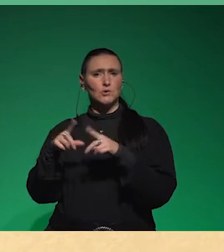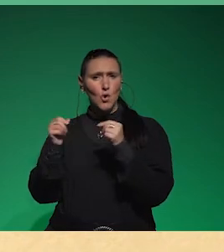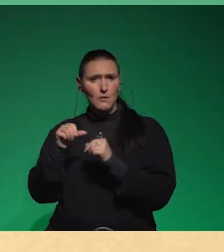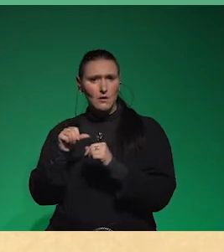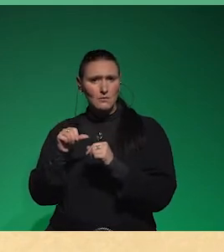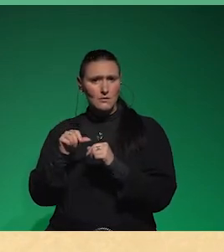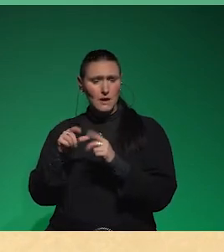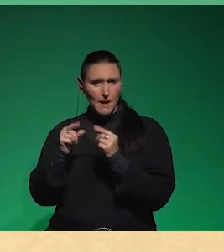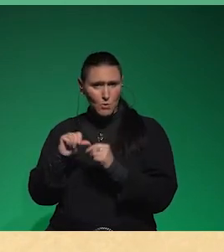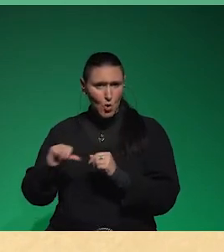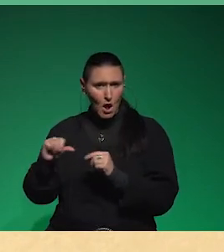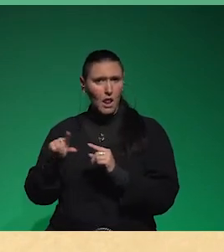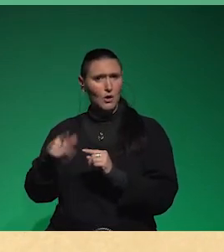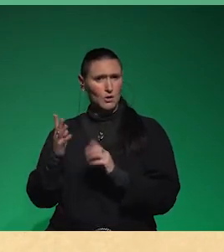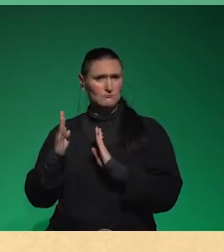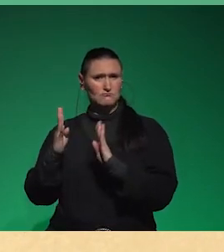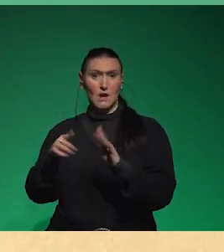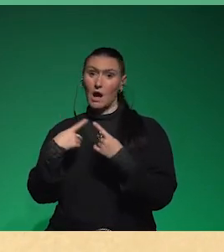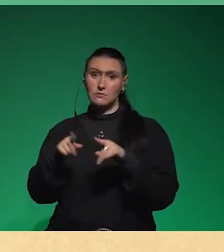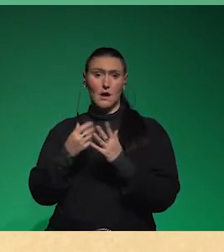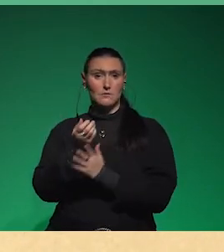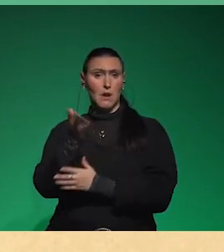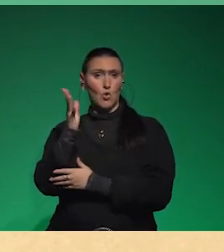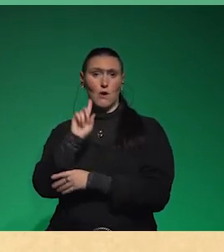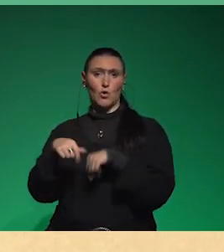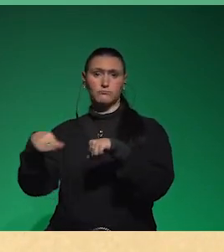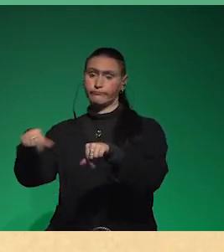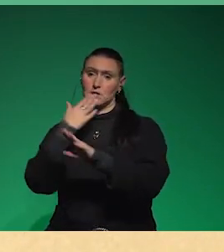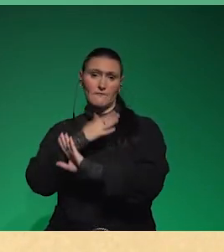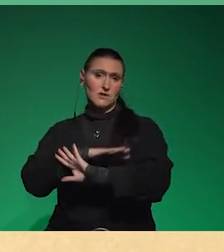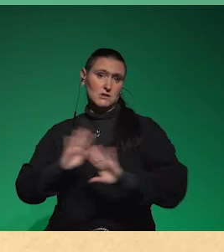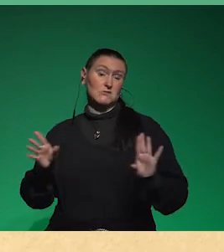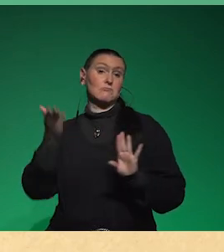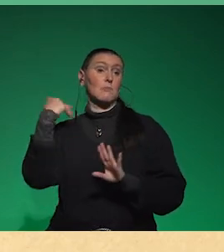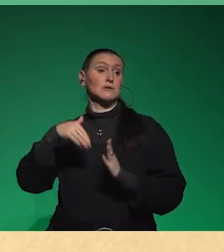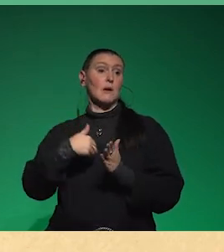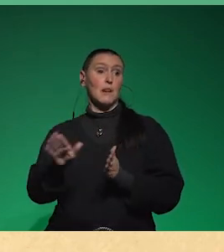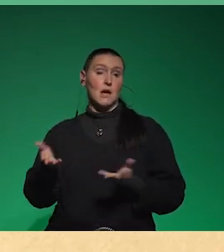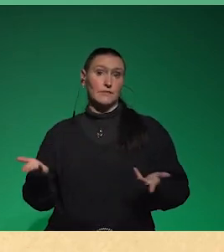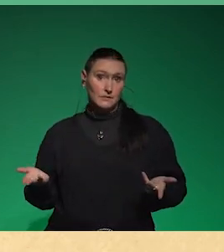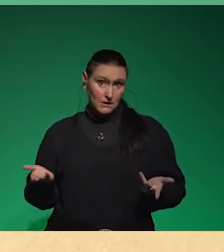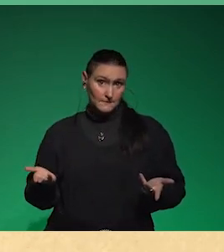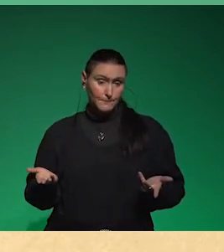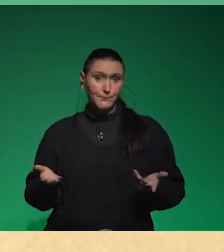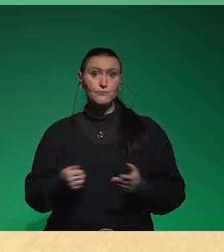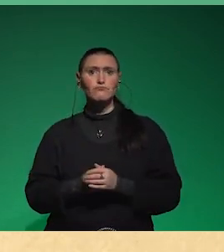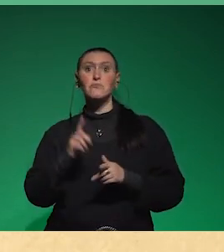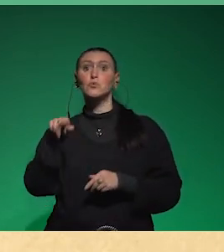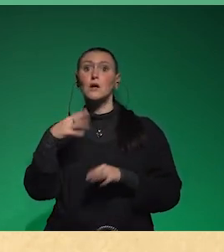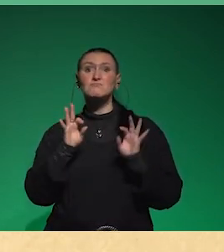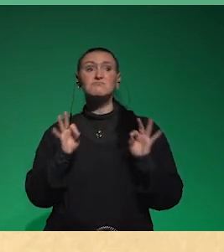their oil palm plantations, many of them were very reluctant because they said it's not possible, as I think Alexander mentioned